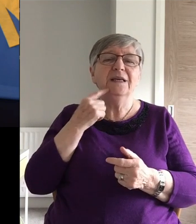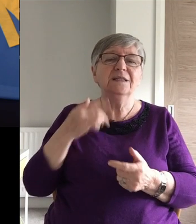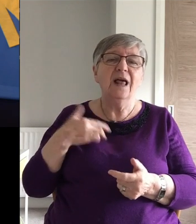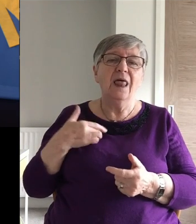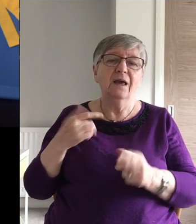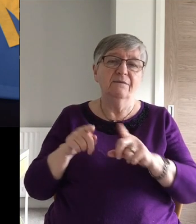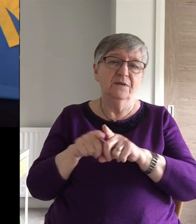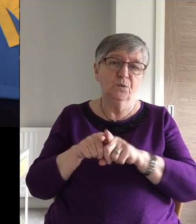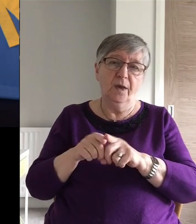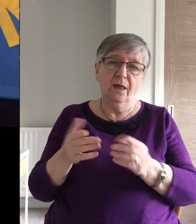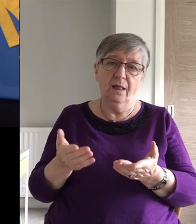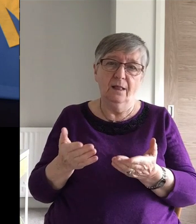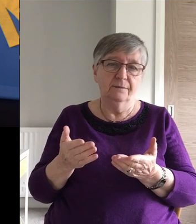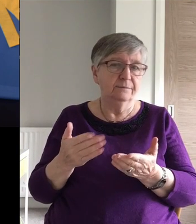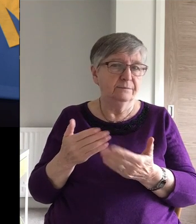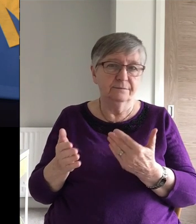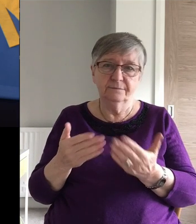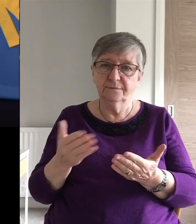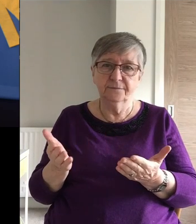time.